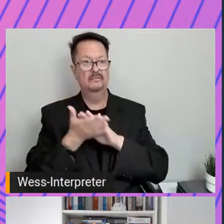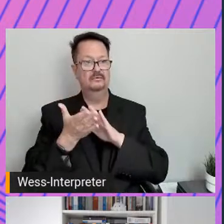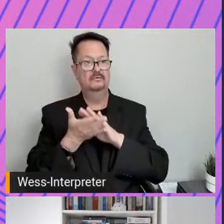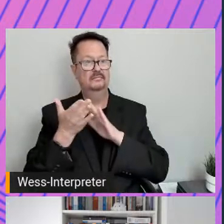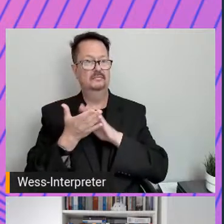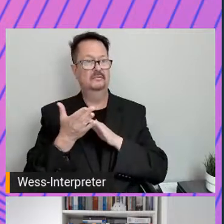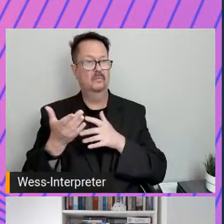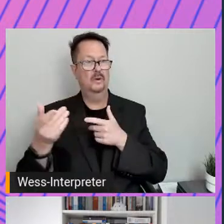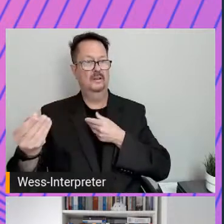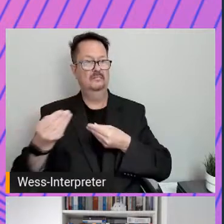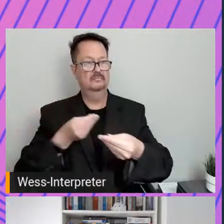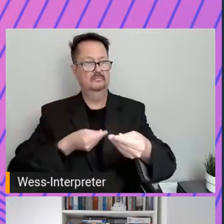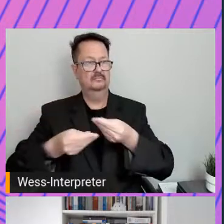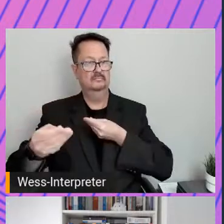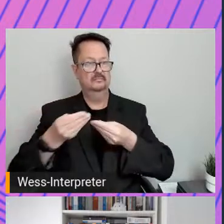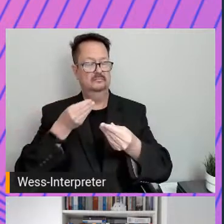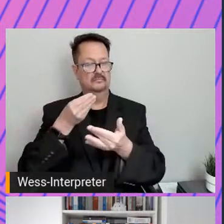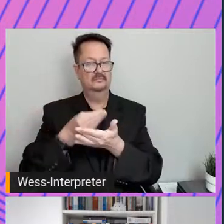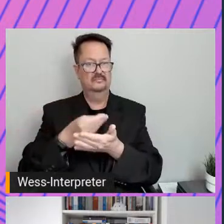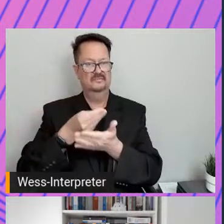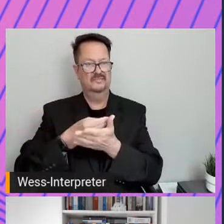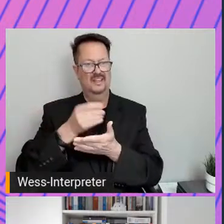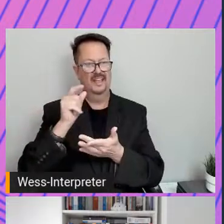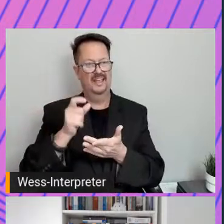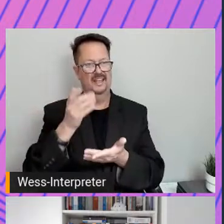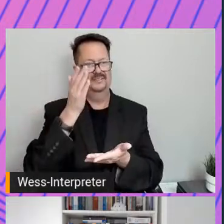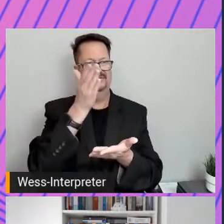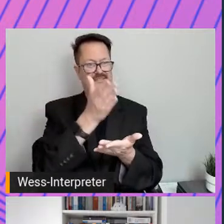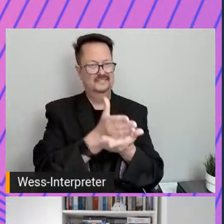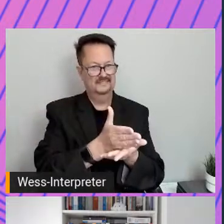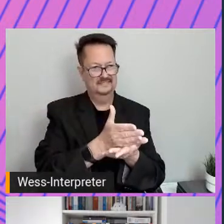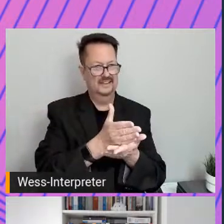to run a different program, I actually had to stop the computer and start up